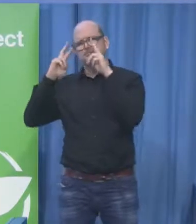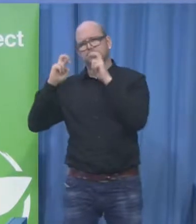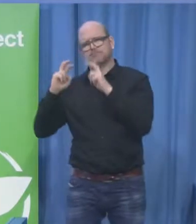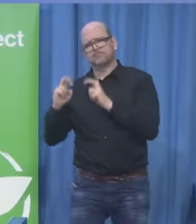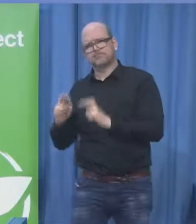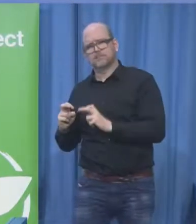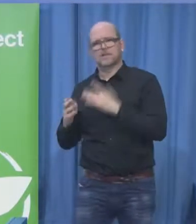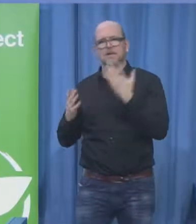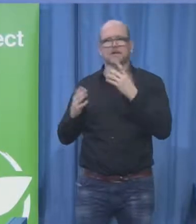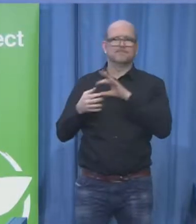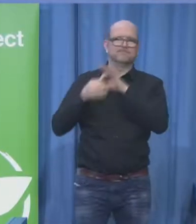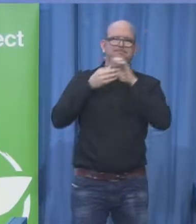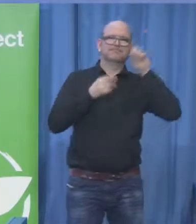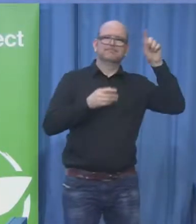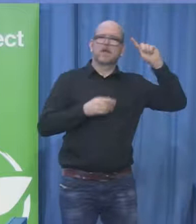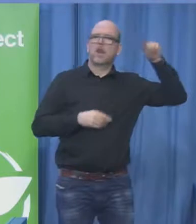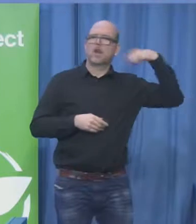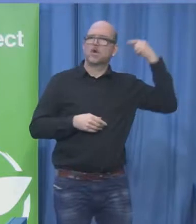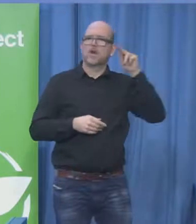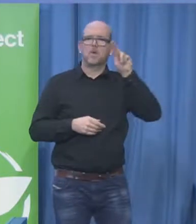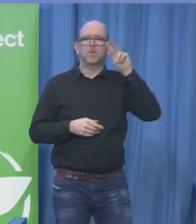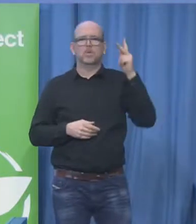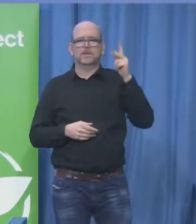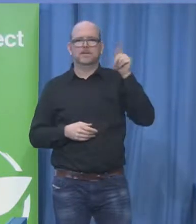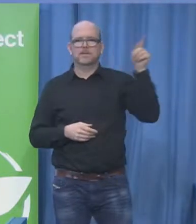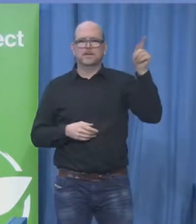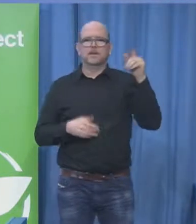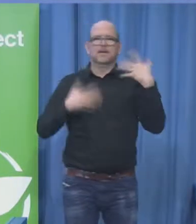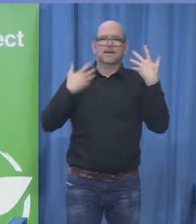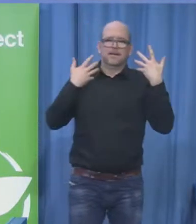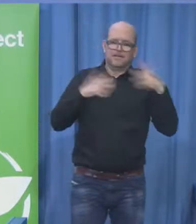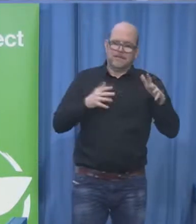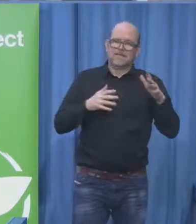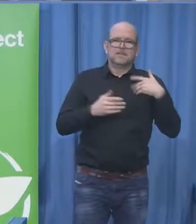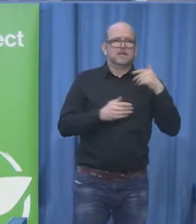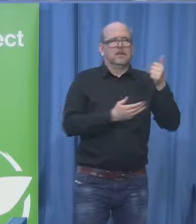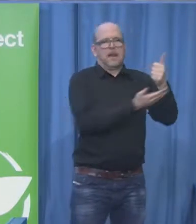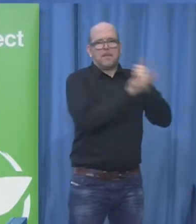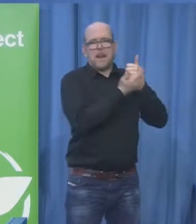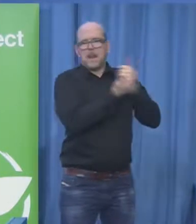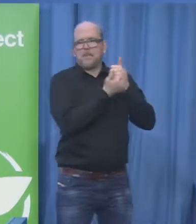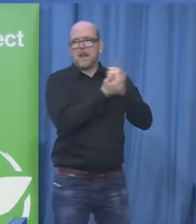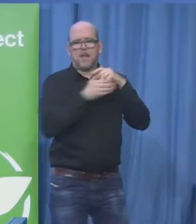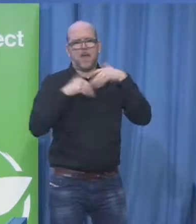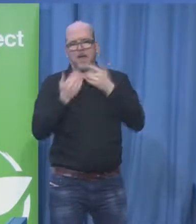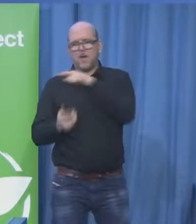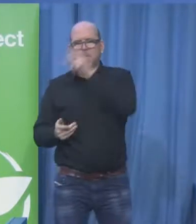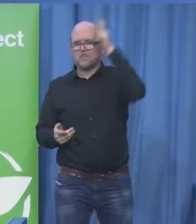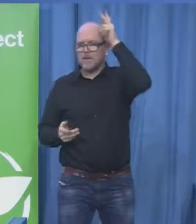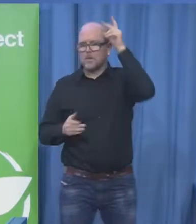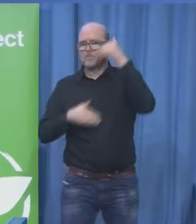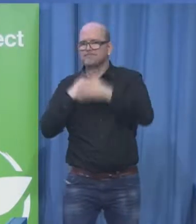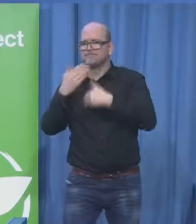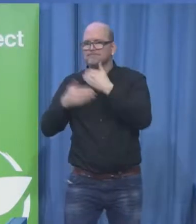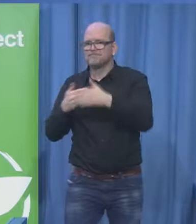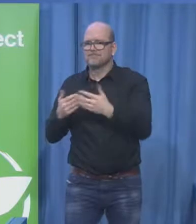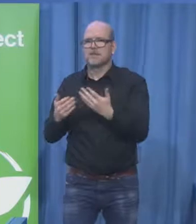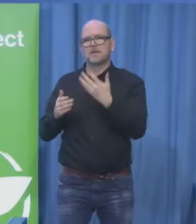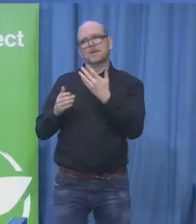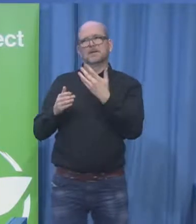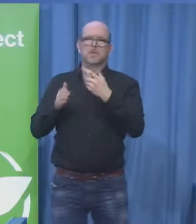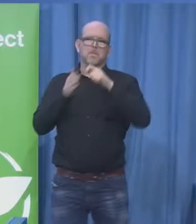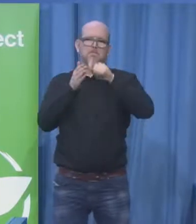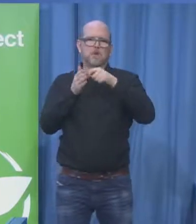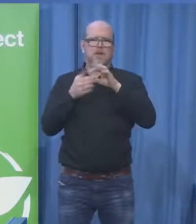helped us also a lot with nominations of practices and policies this year. Eliana. Hi all, thank you to the